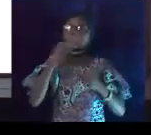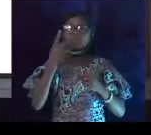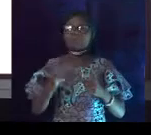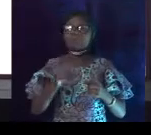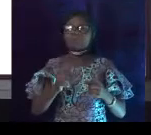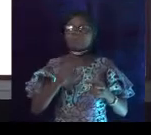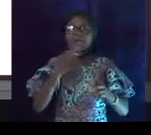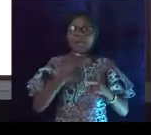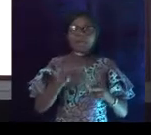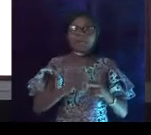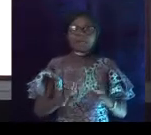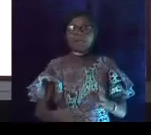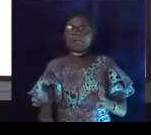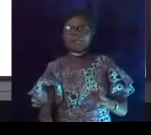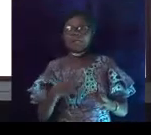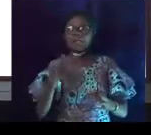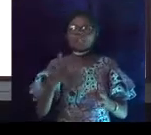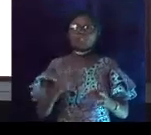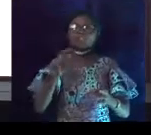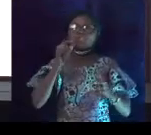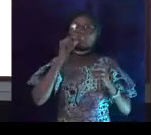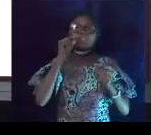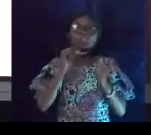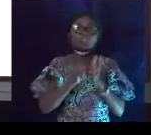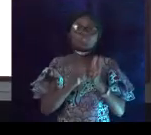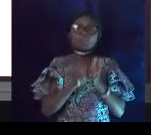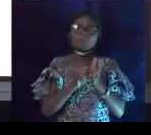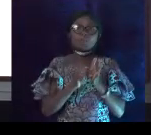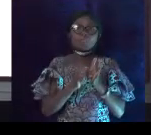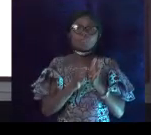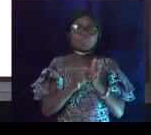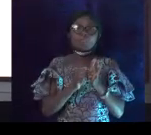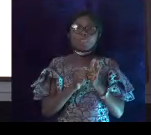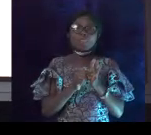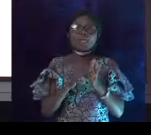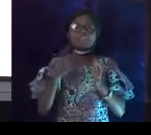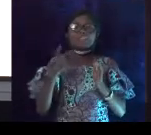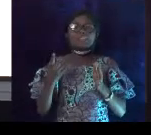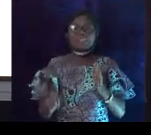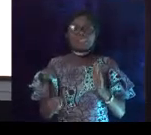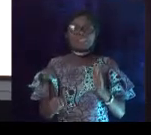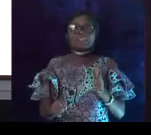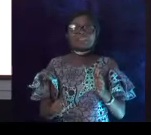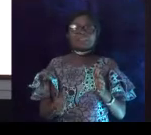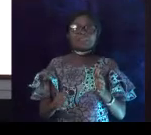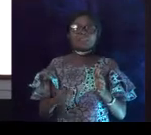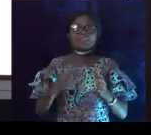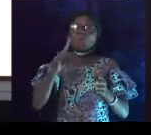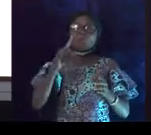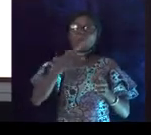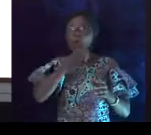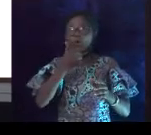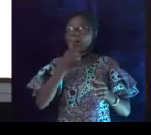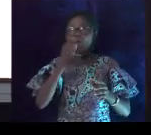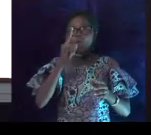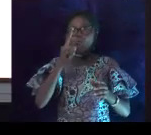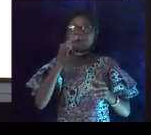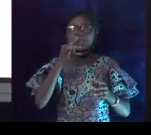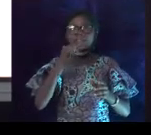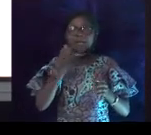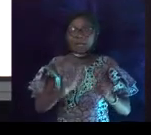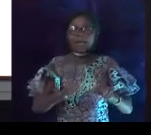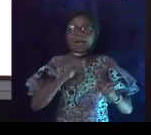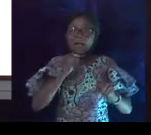the egg-laying chickens. Some of the facts we need to know about those hens. A herding hen can lay eggs